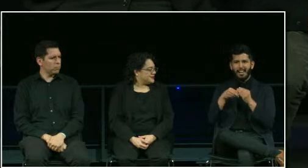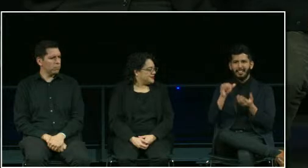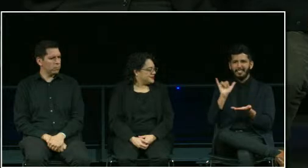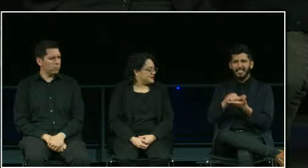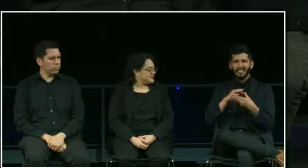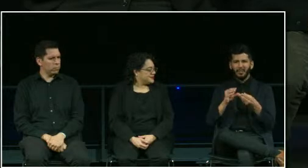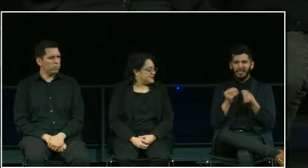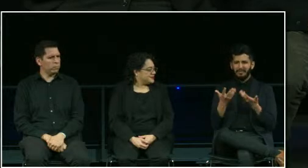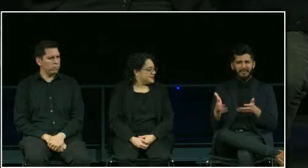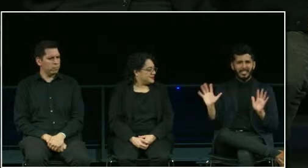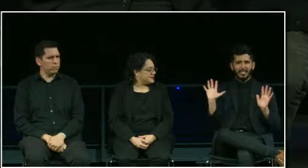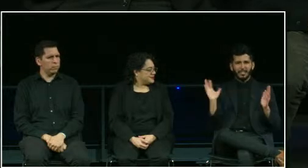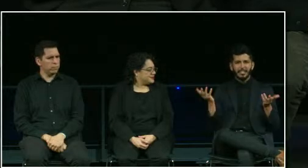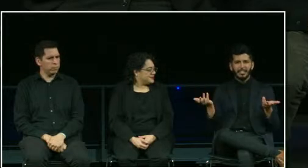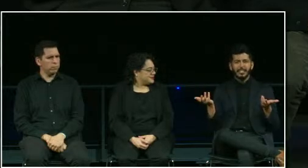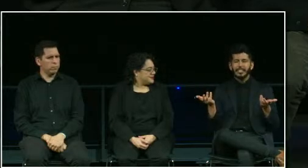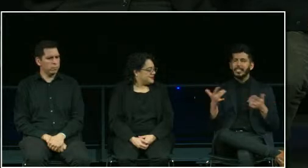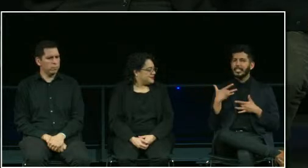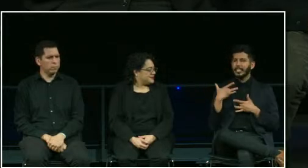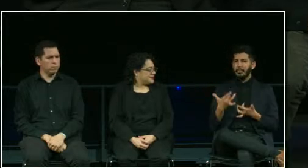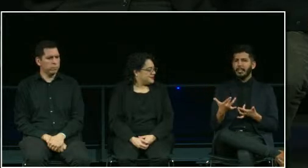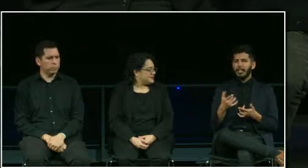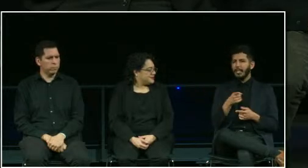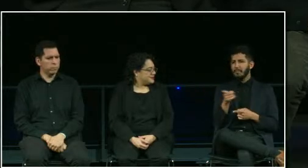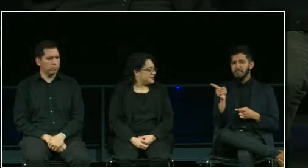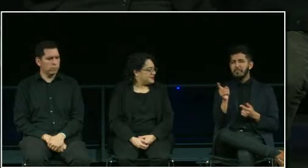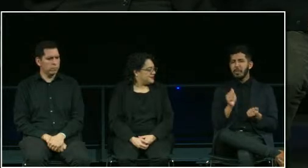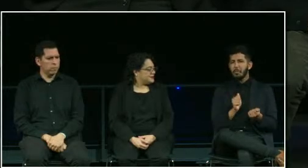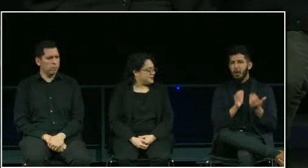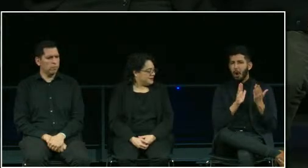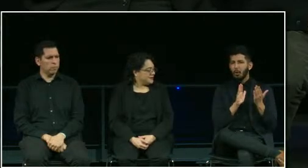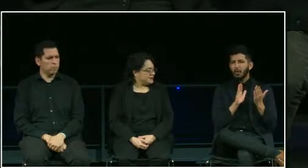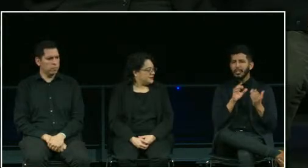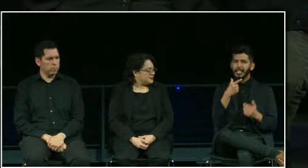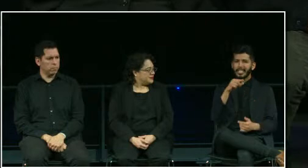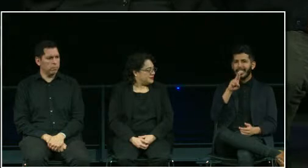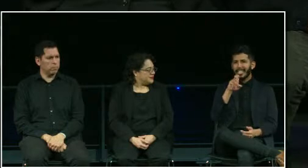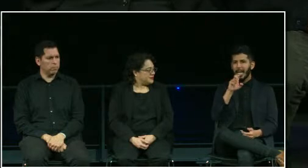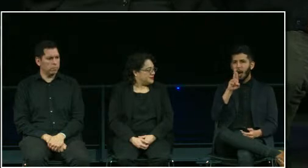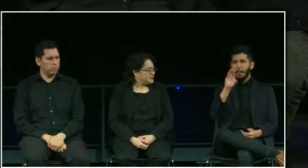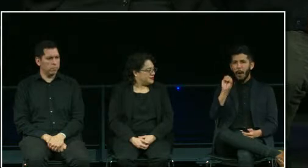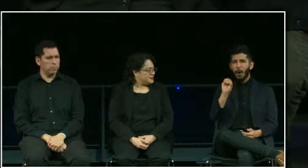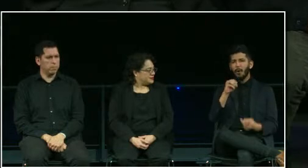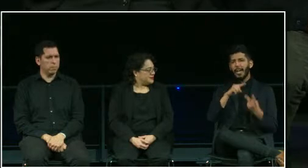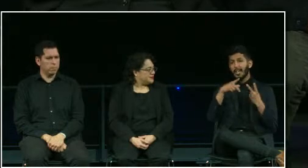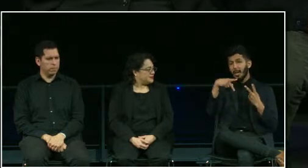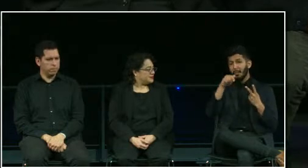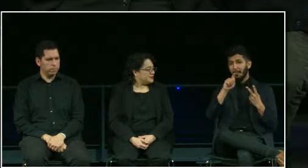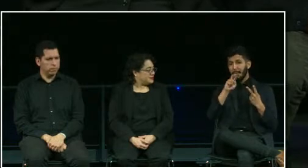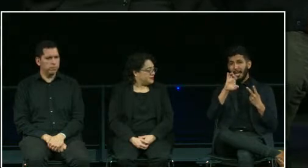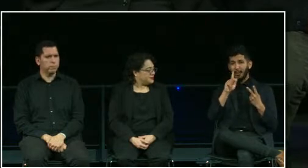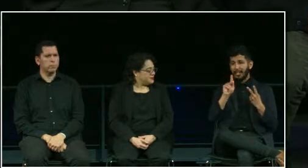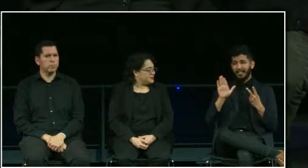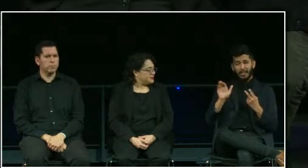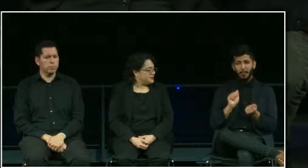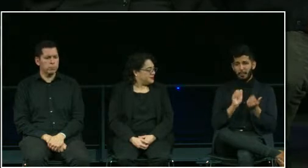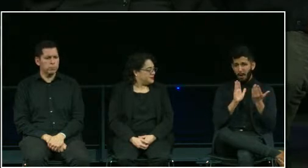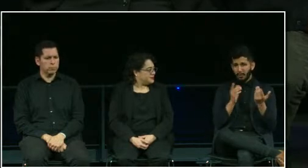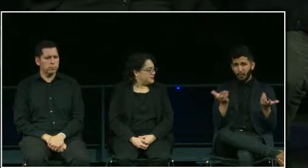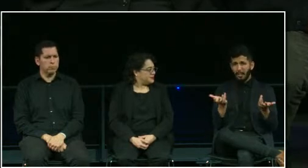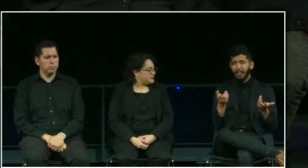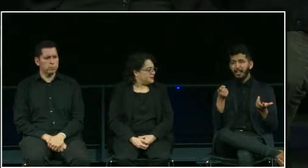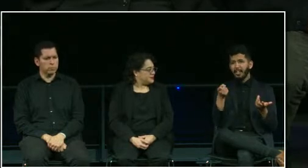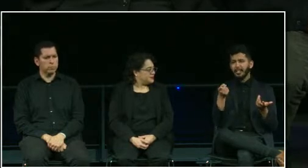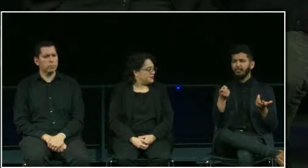ultimately, the approach that Guillermo and Patrick, the co-writer, took to this was what